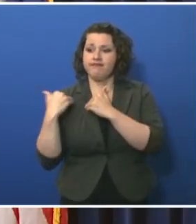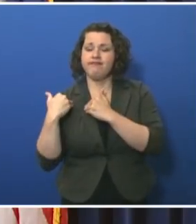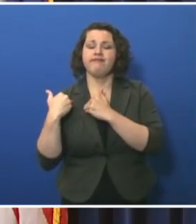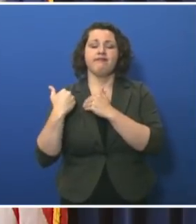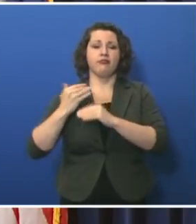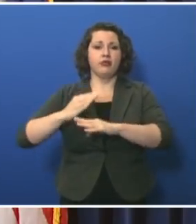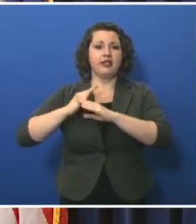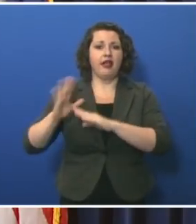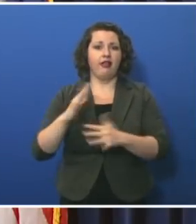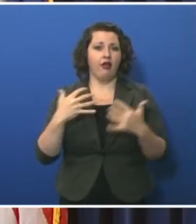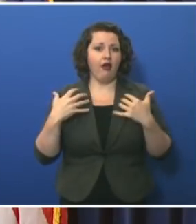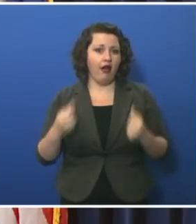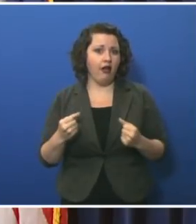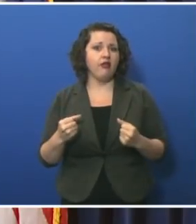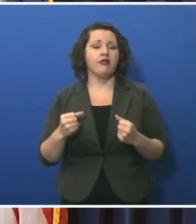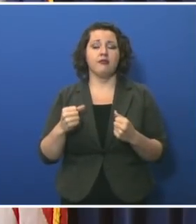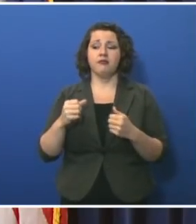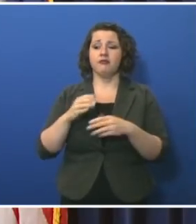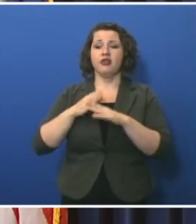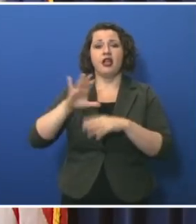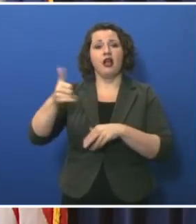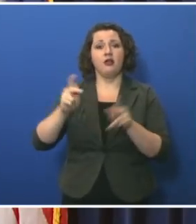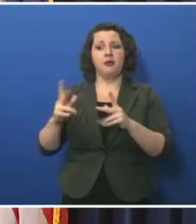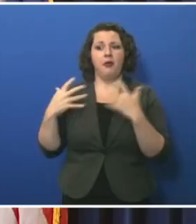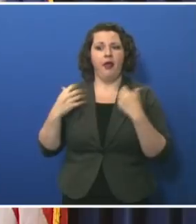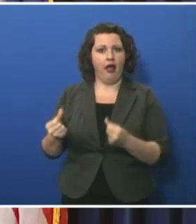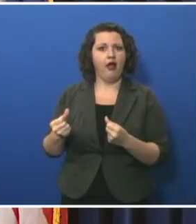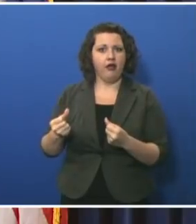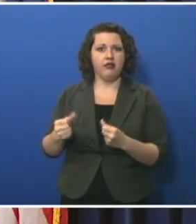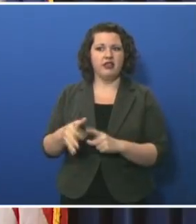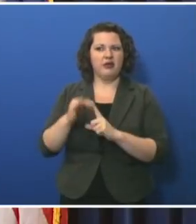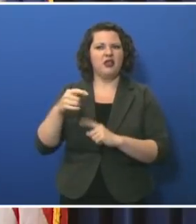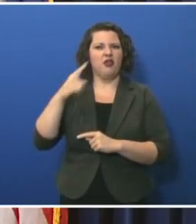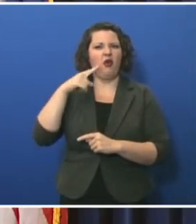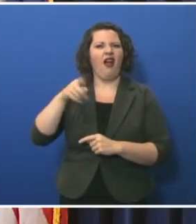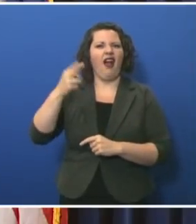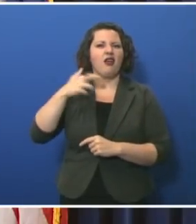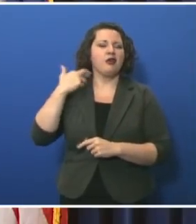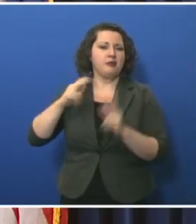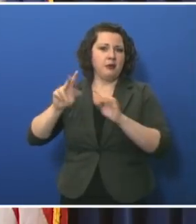their health and the health of others, especially those who are most vulnerable.